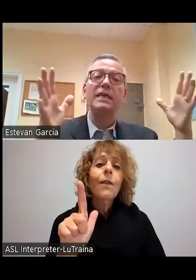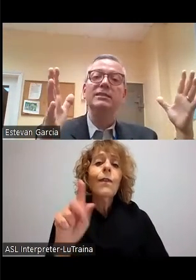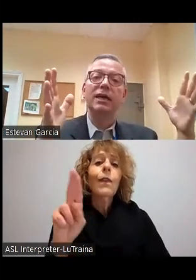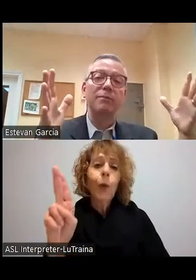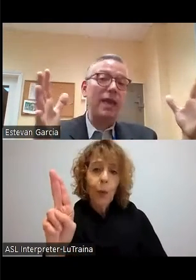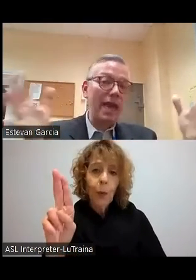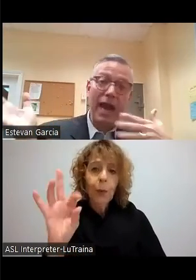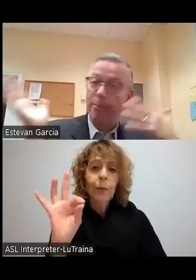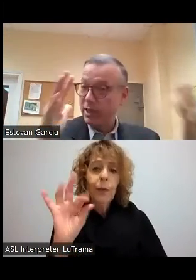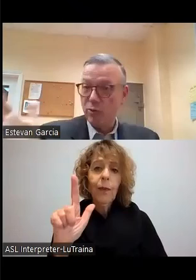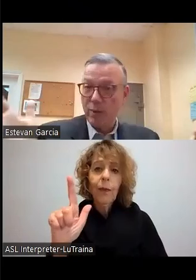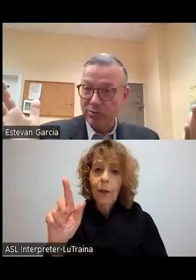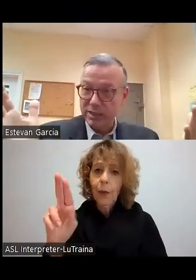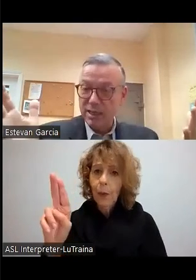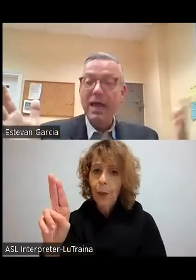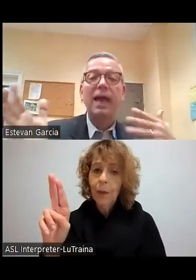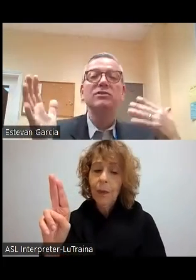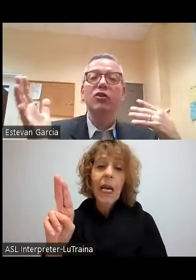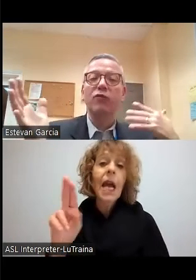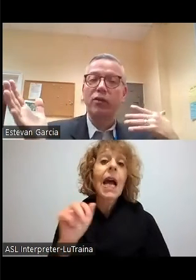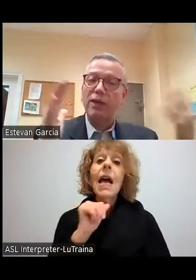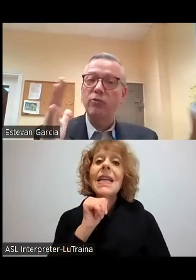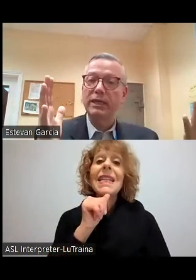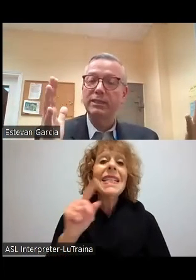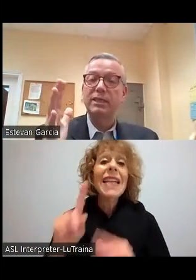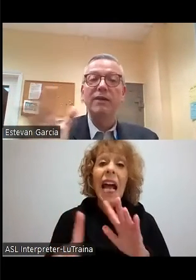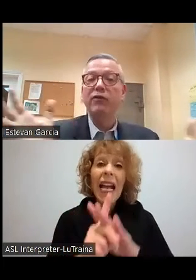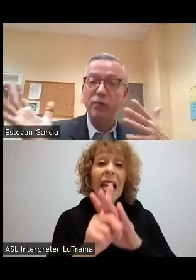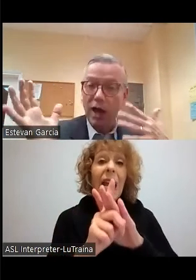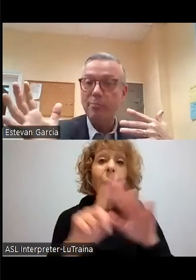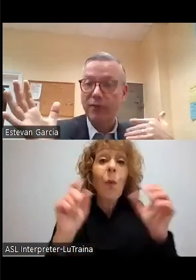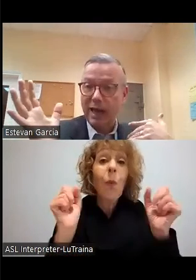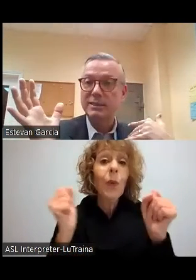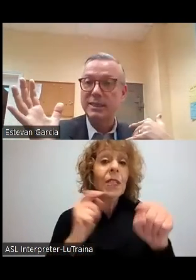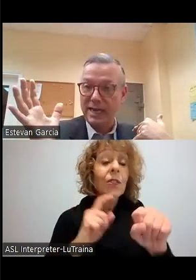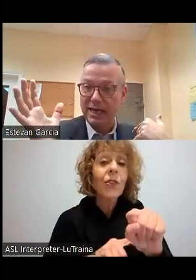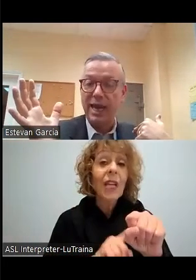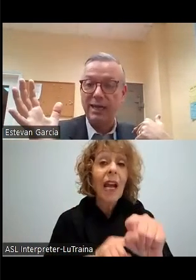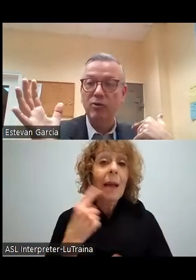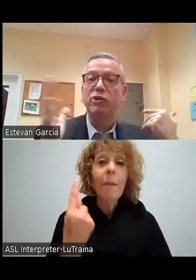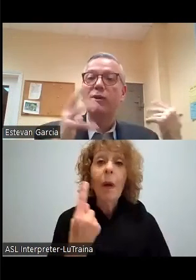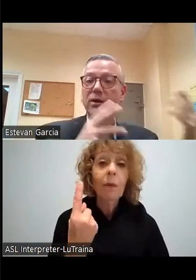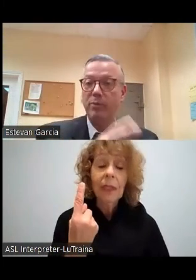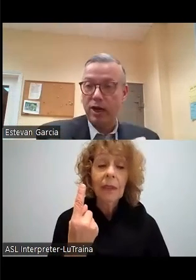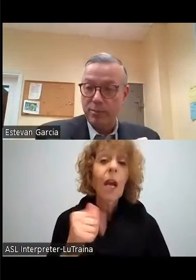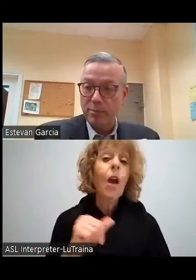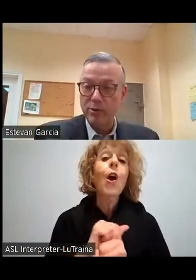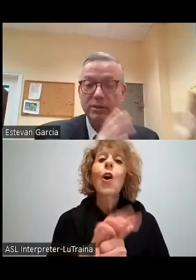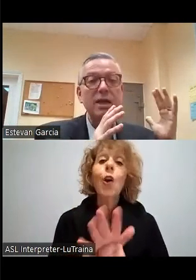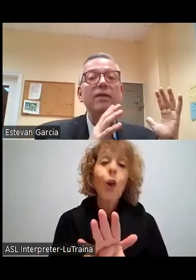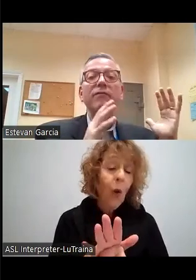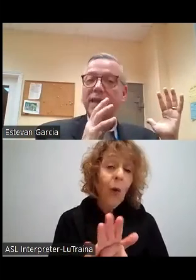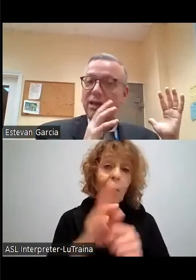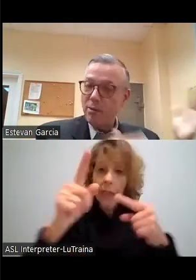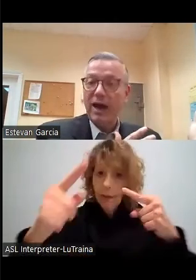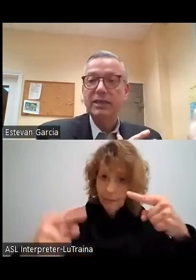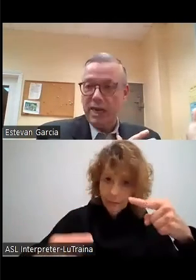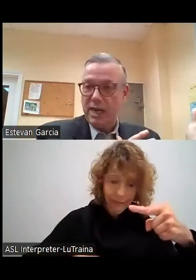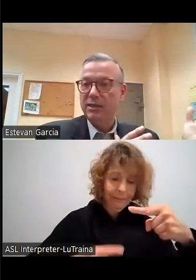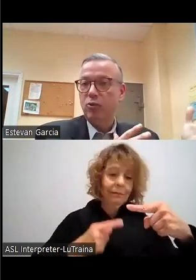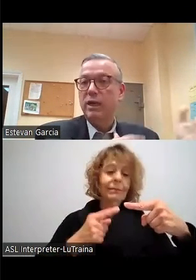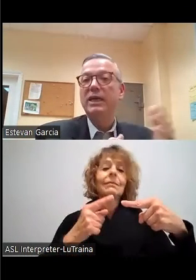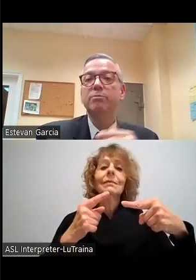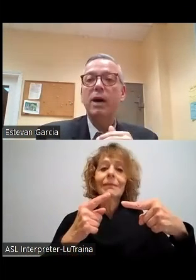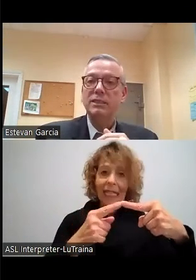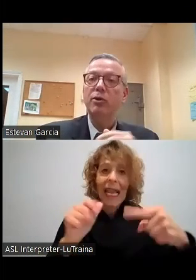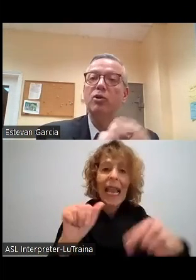currently can happen year-round. And so for that reason, if you've not been vaccinated yet, or you have community members, get them